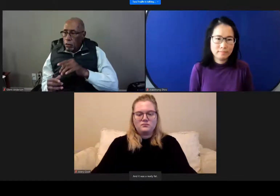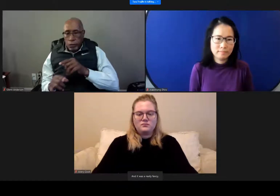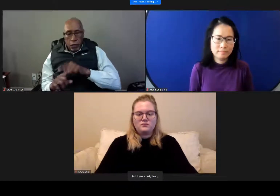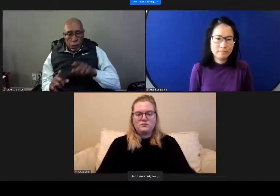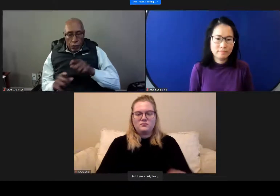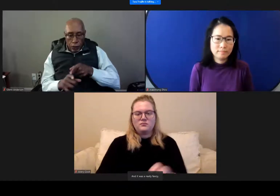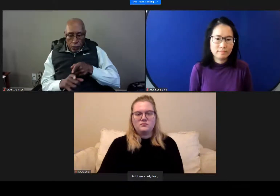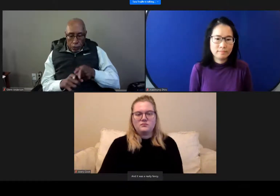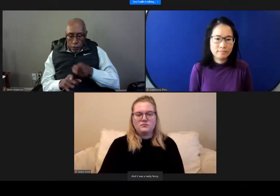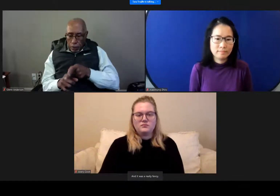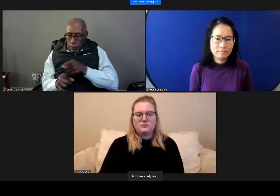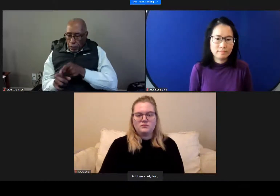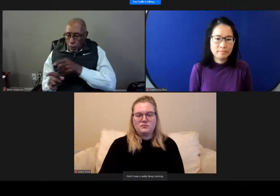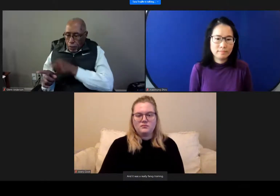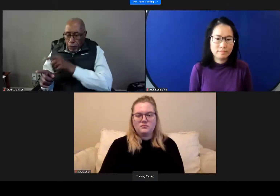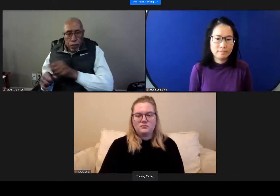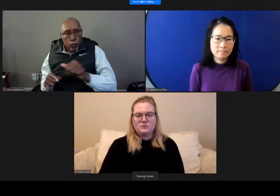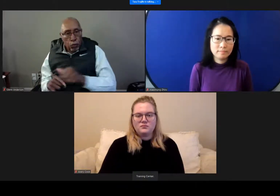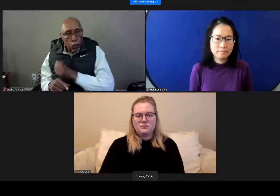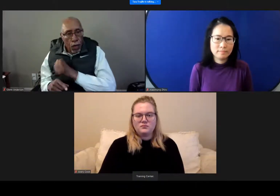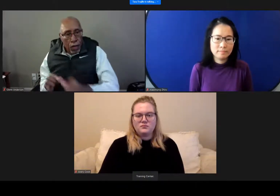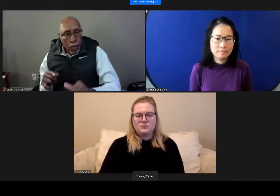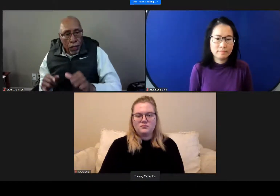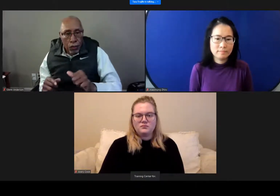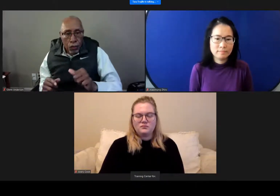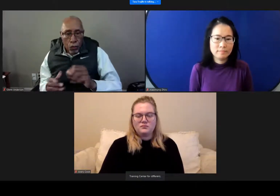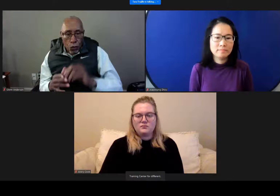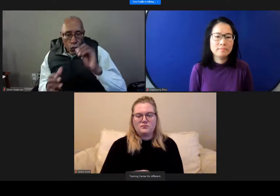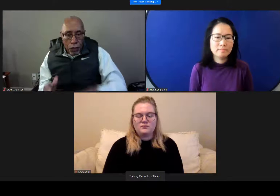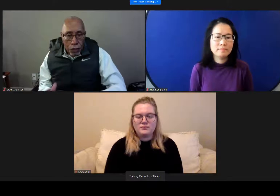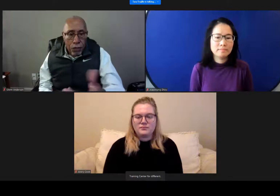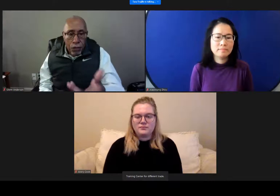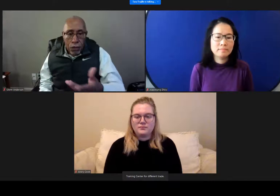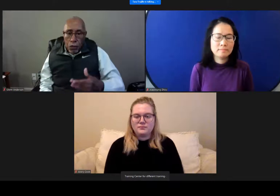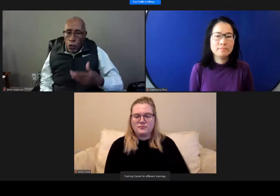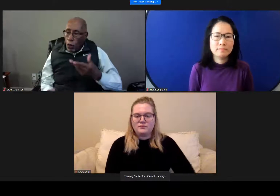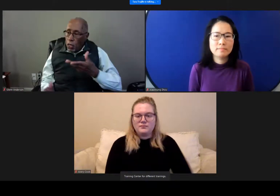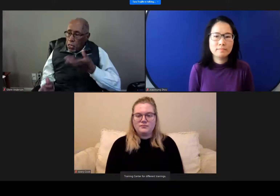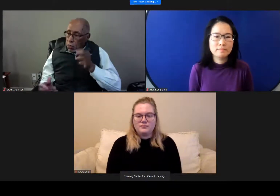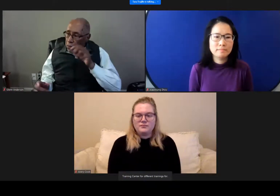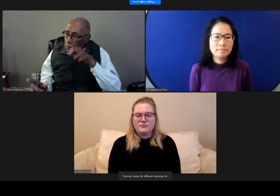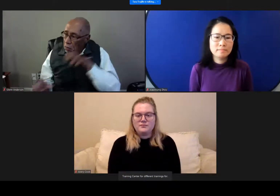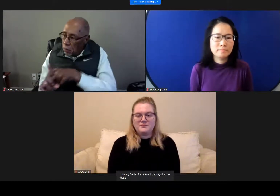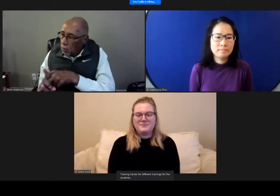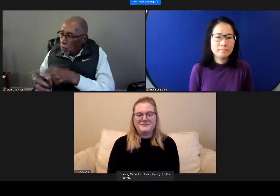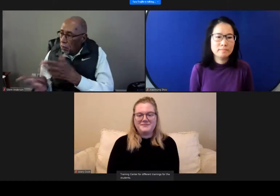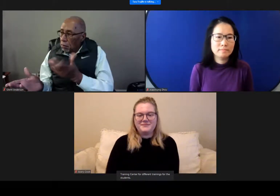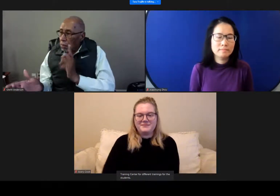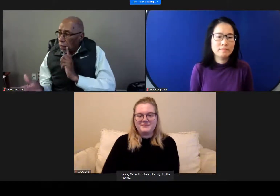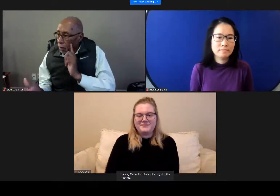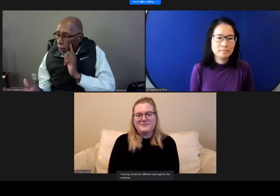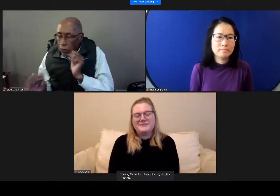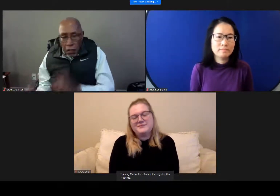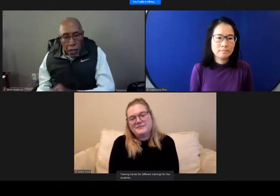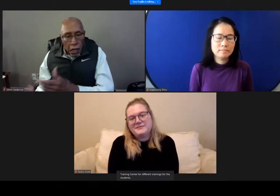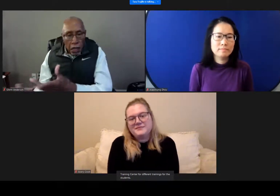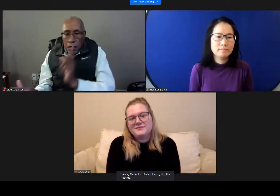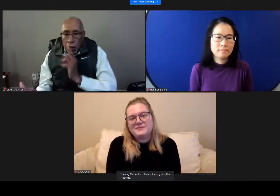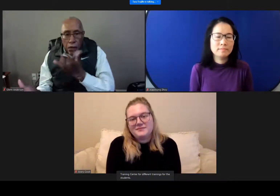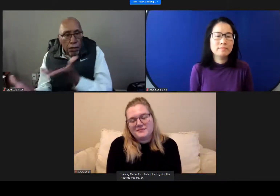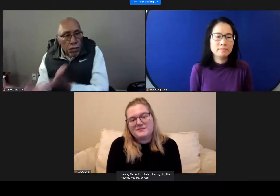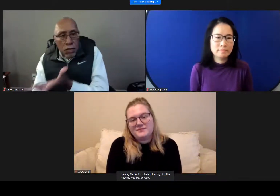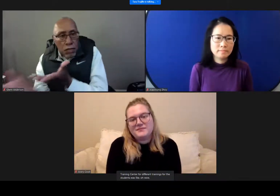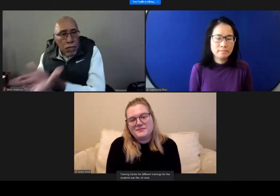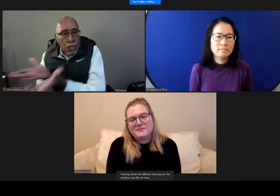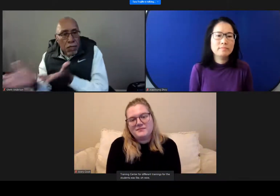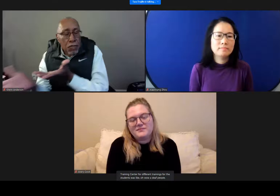fancy training center for different trainings for the students. It was like, oh